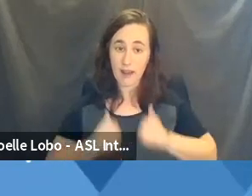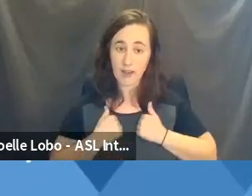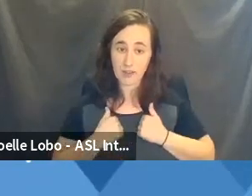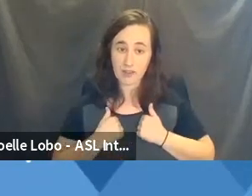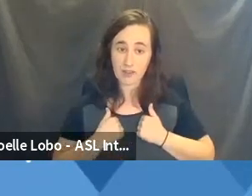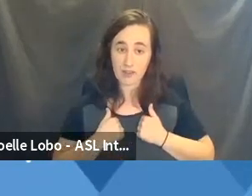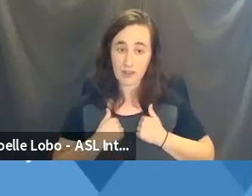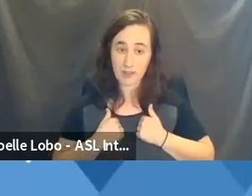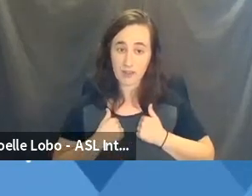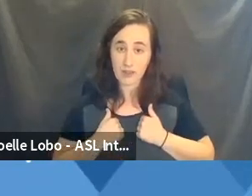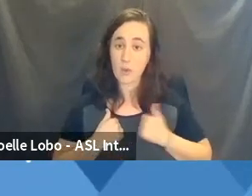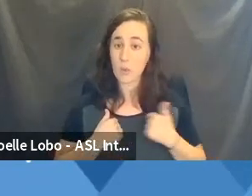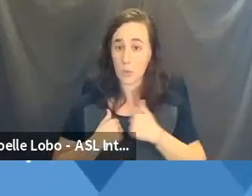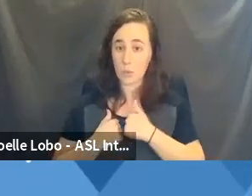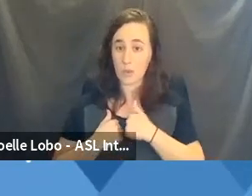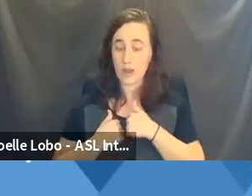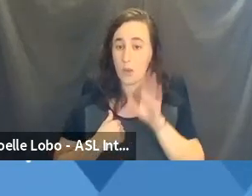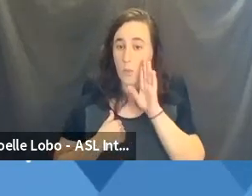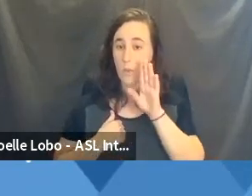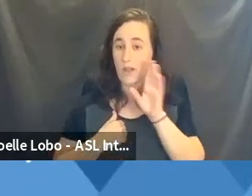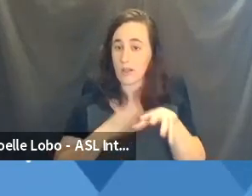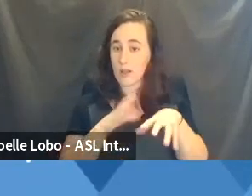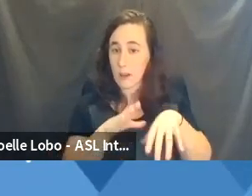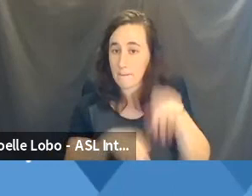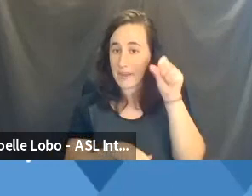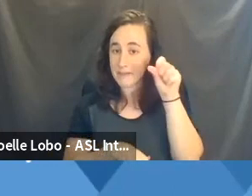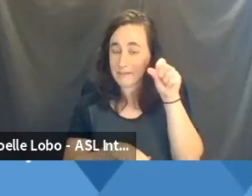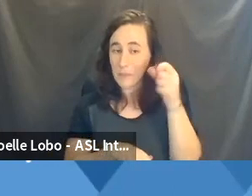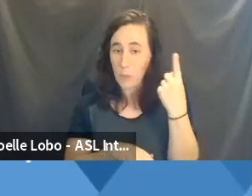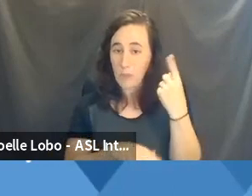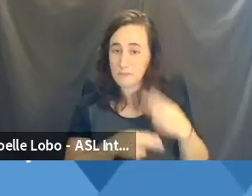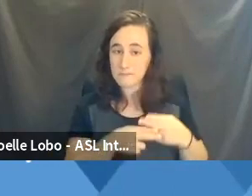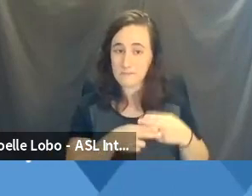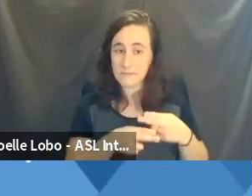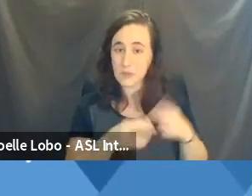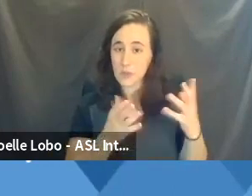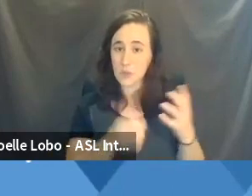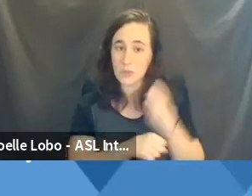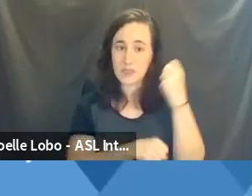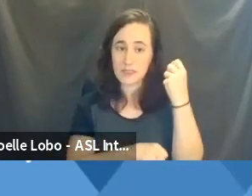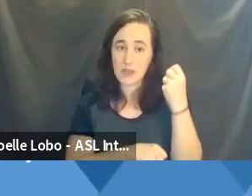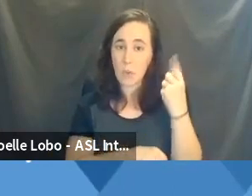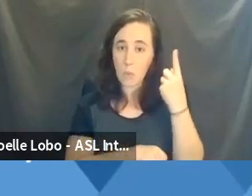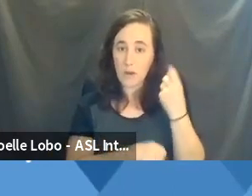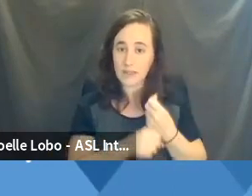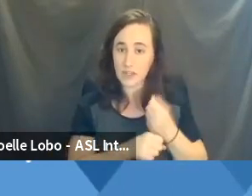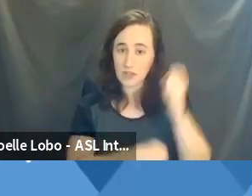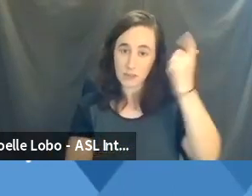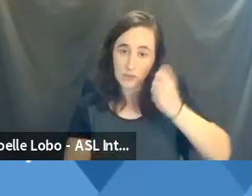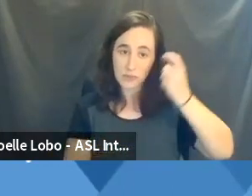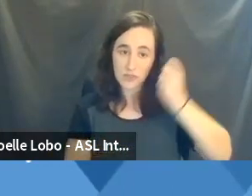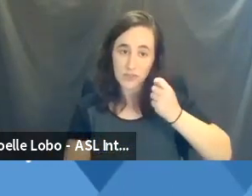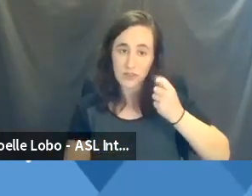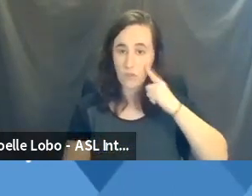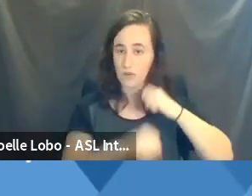you may be selected to win a copy of Trend Micro Maximum Security, which is a one-year subscription and protects up to